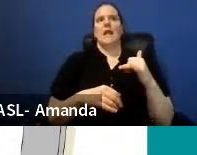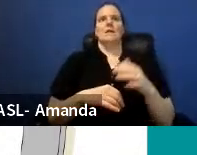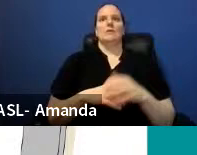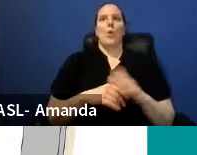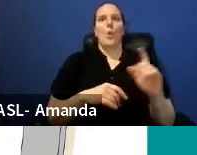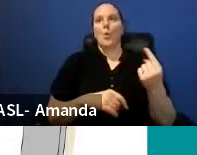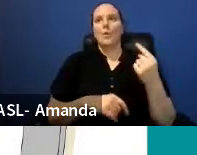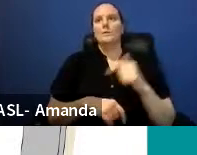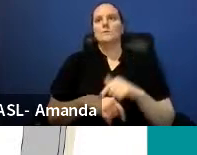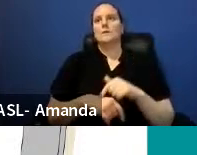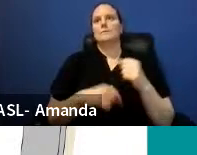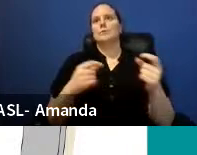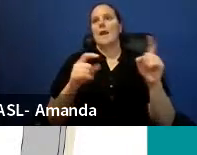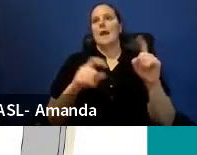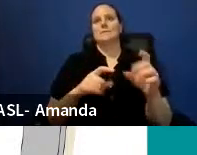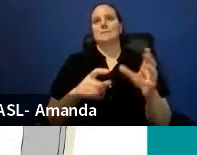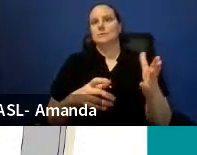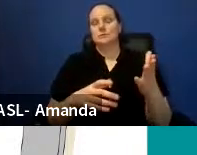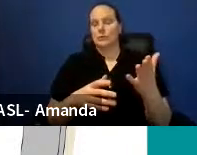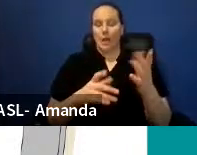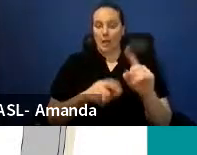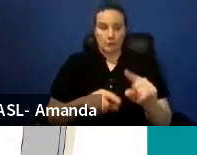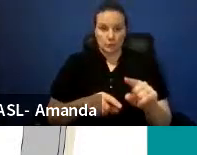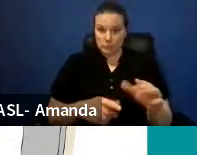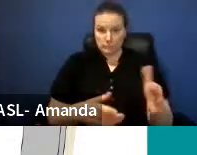your only time to ask questions or get answers.